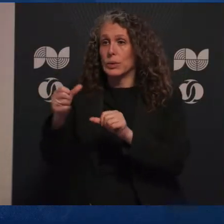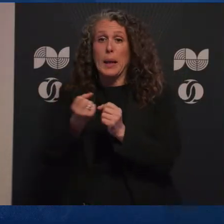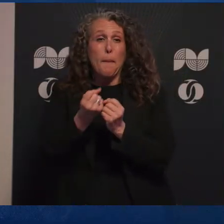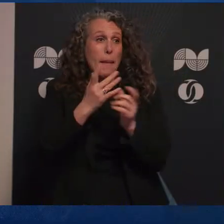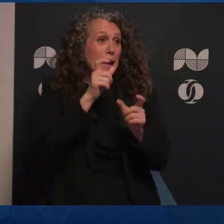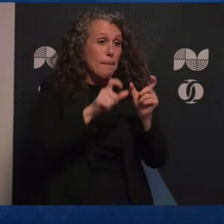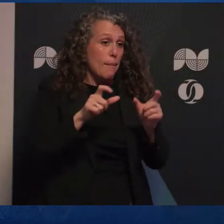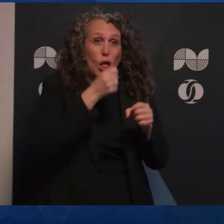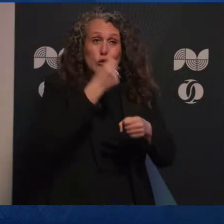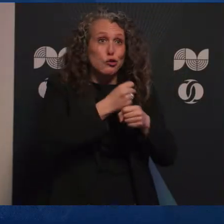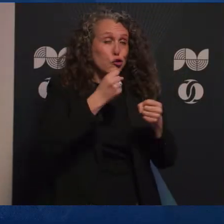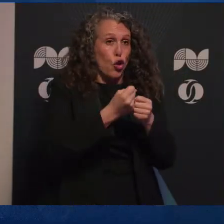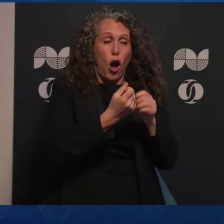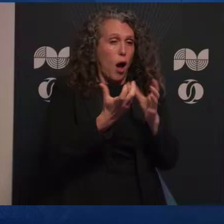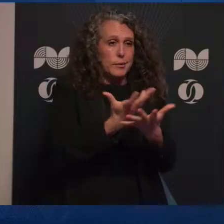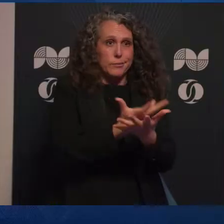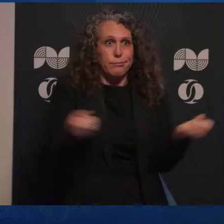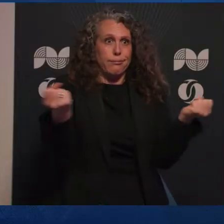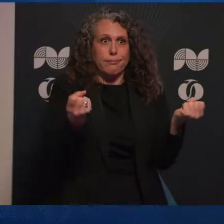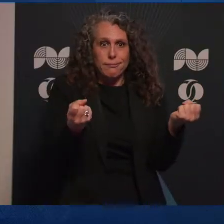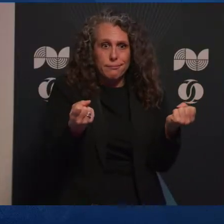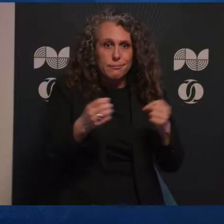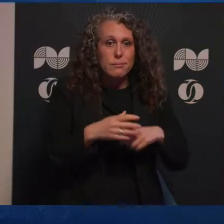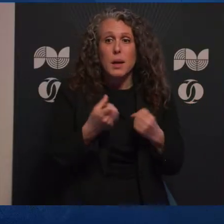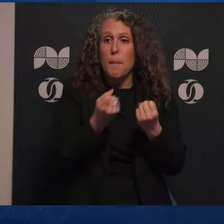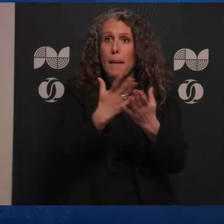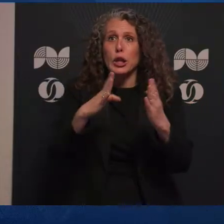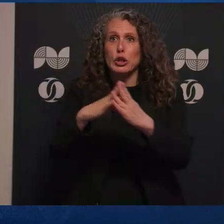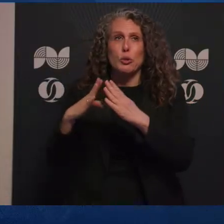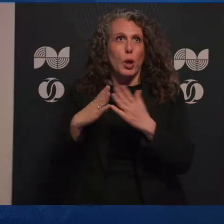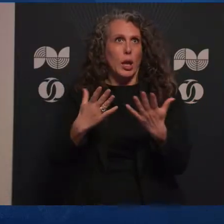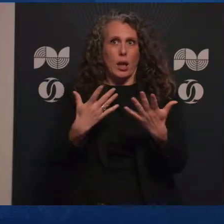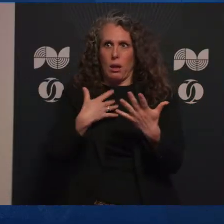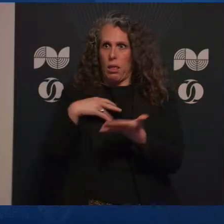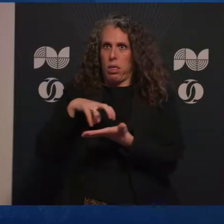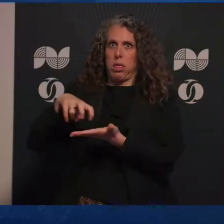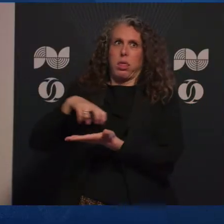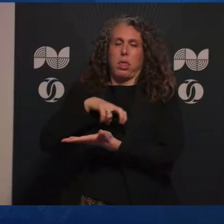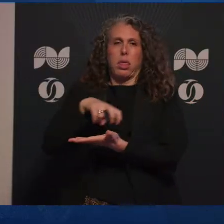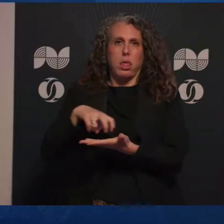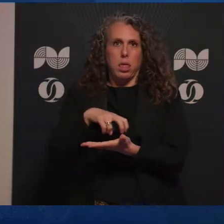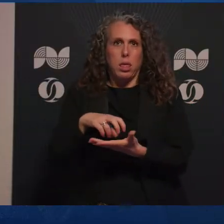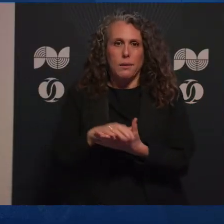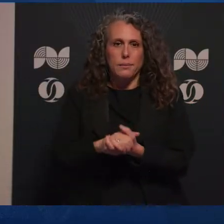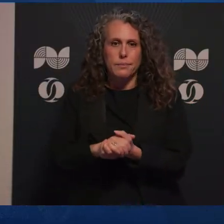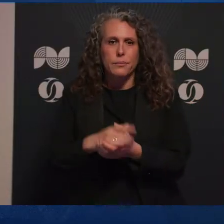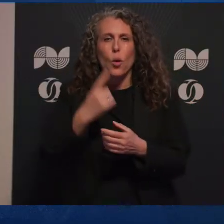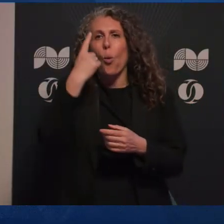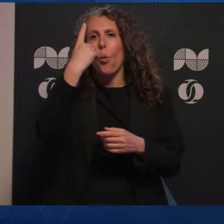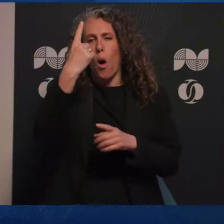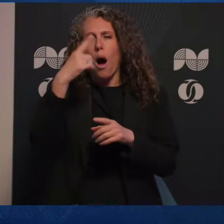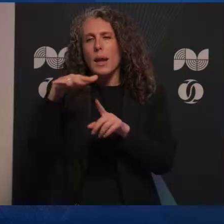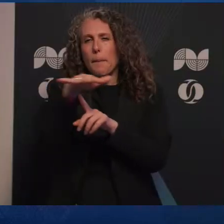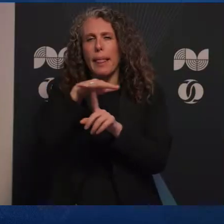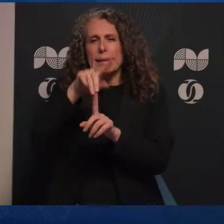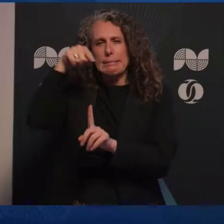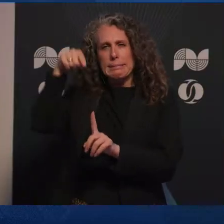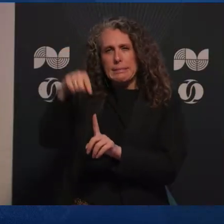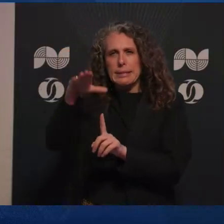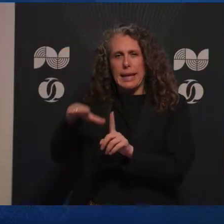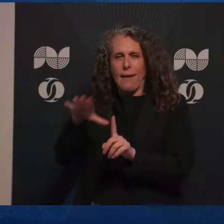A lot of communities will be displaced. You'll have stranded assets. Let's take this province called Mpumalanga in South Africa.